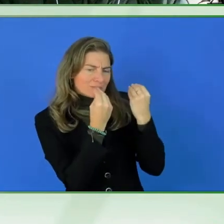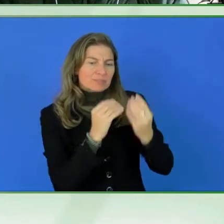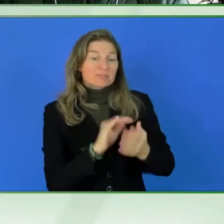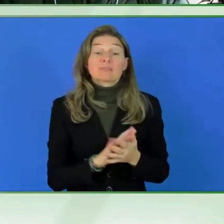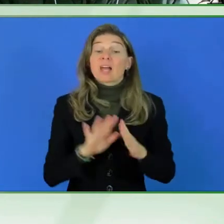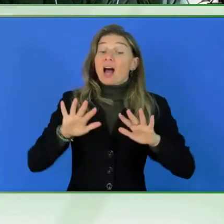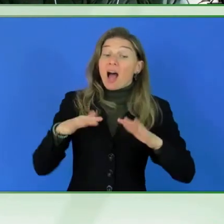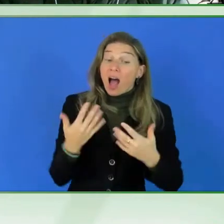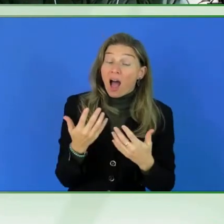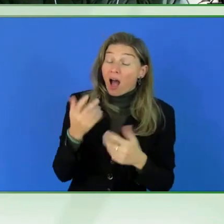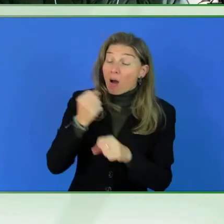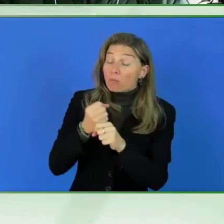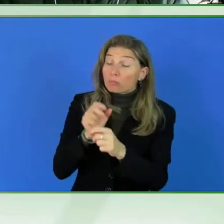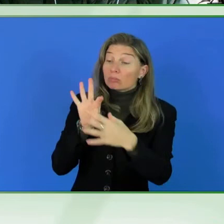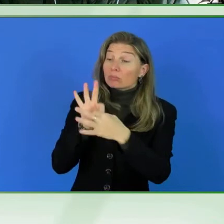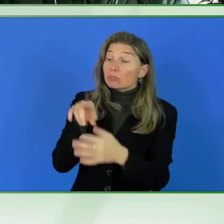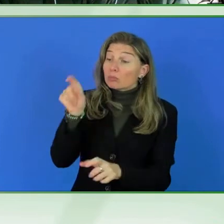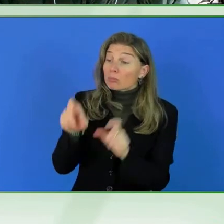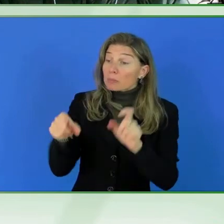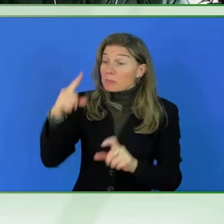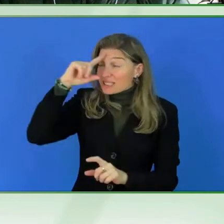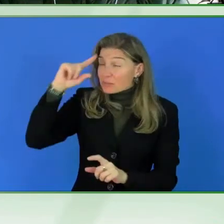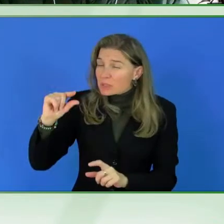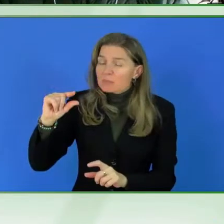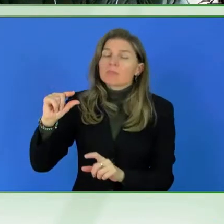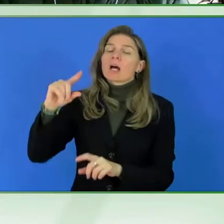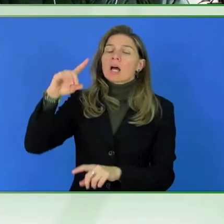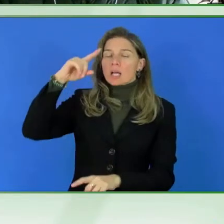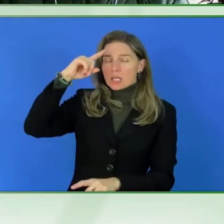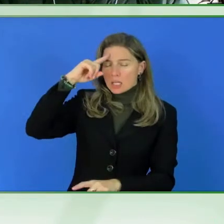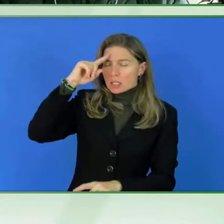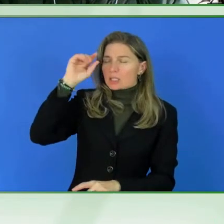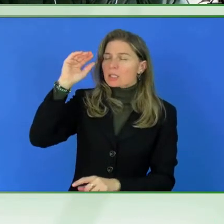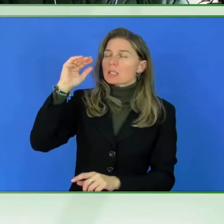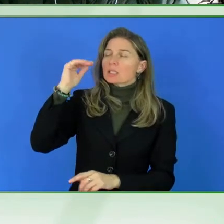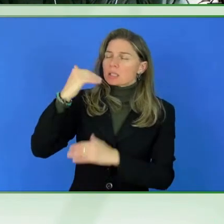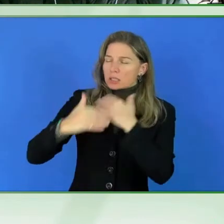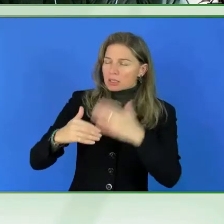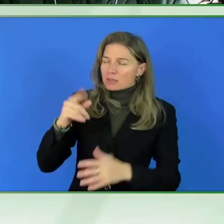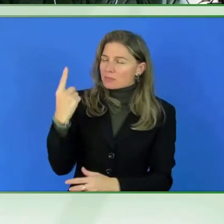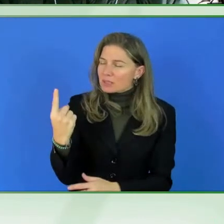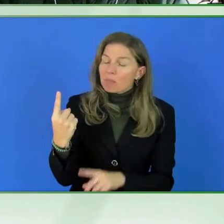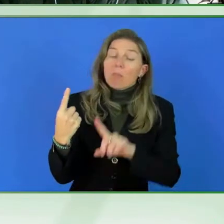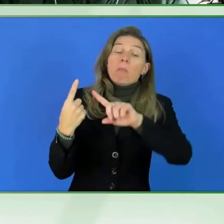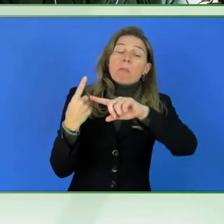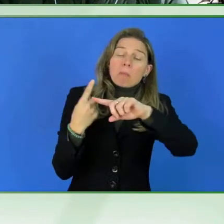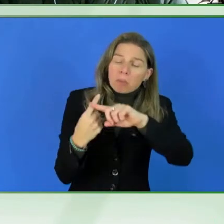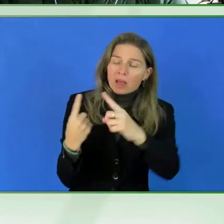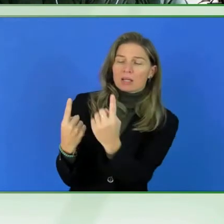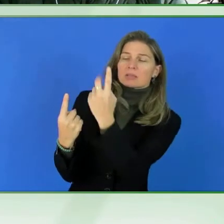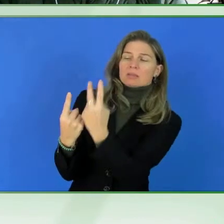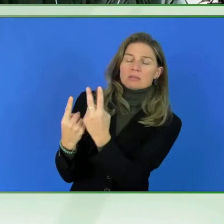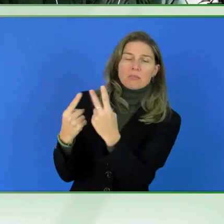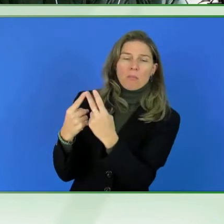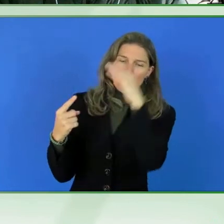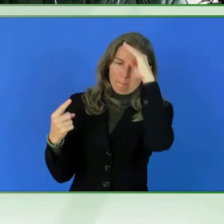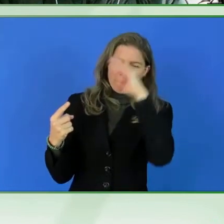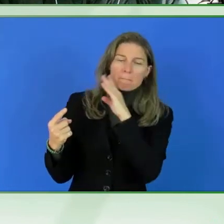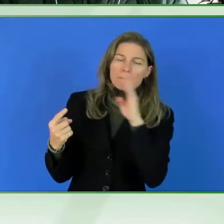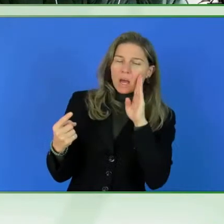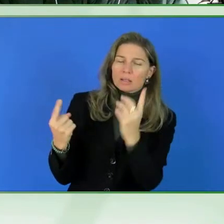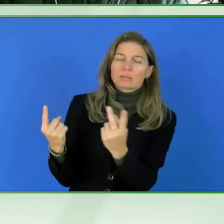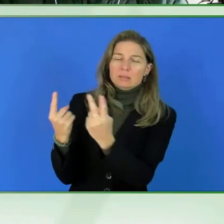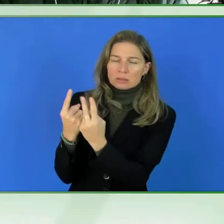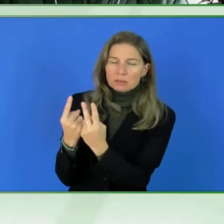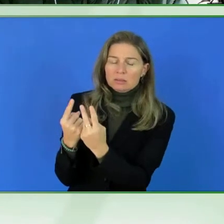hiring, internship period, employment, to right now our former employee. It does require